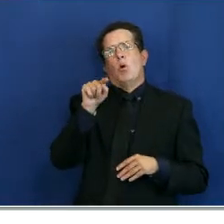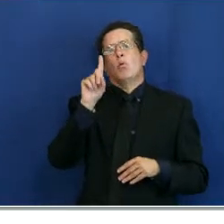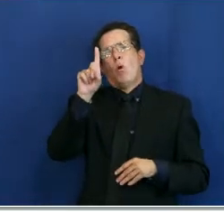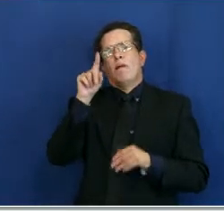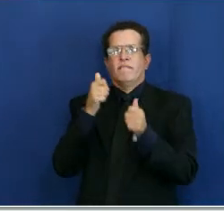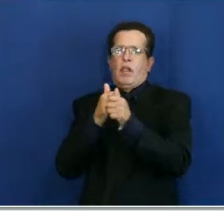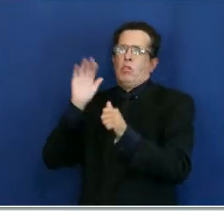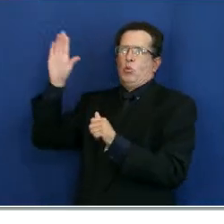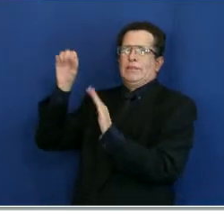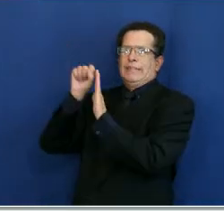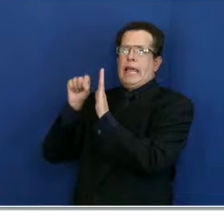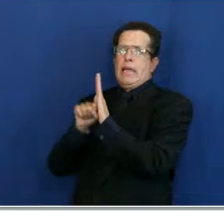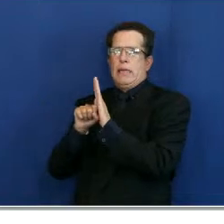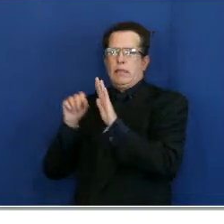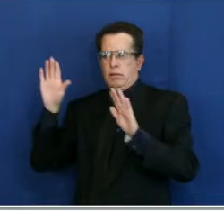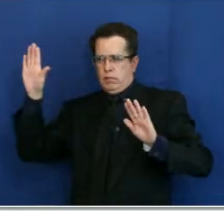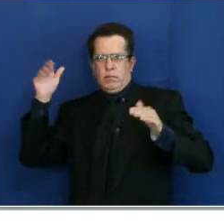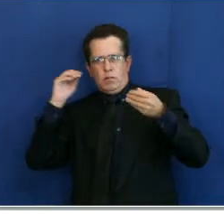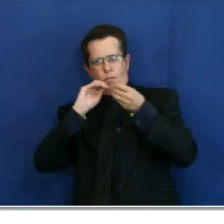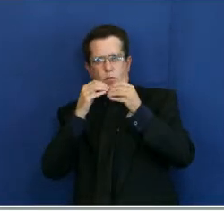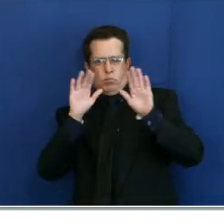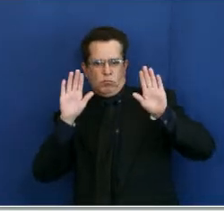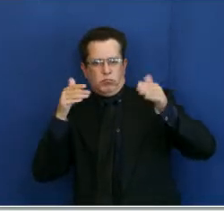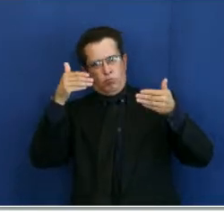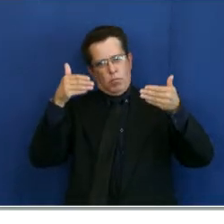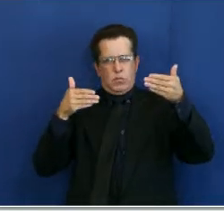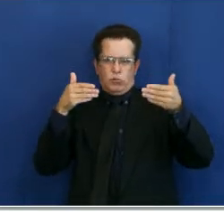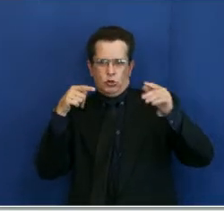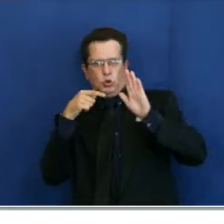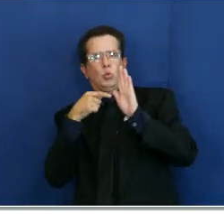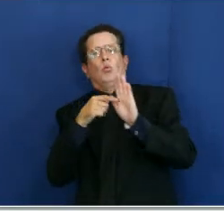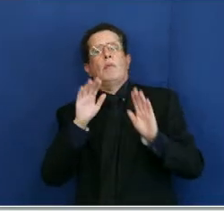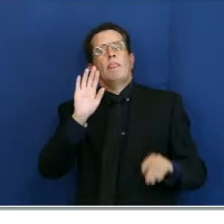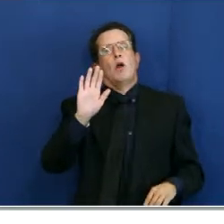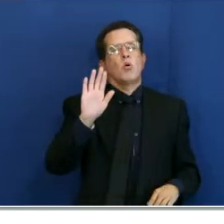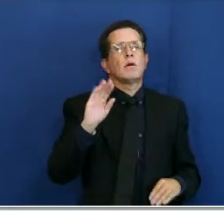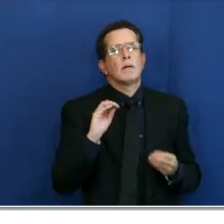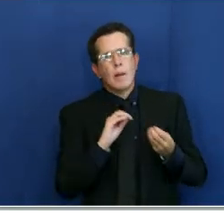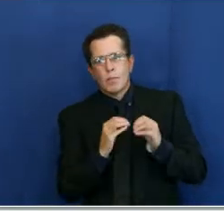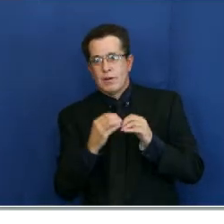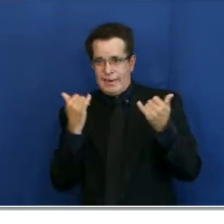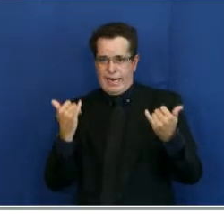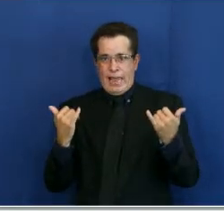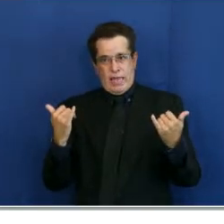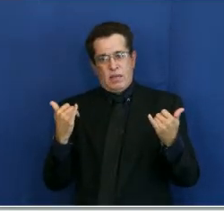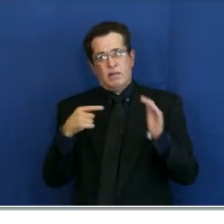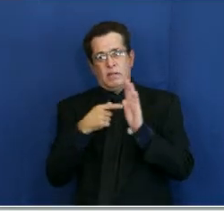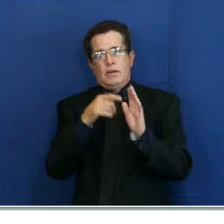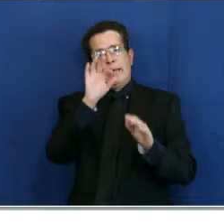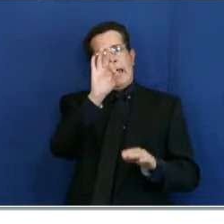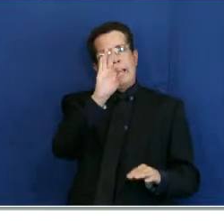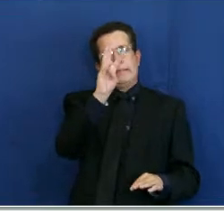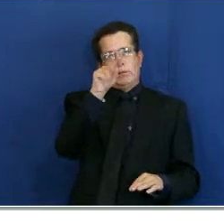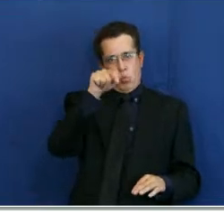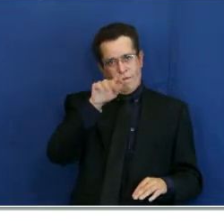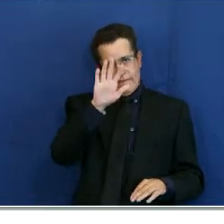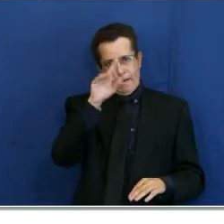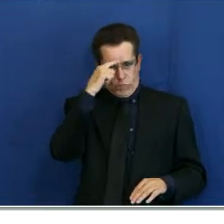on the state's calculation of this particular metric. Today, the case rate is 96.5 for the county